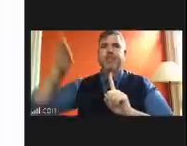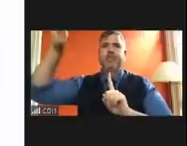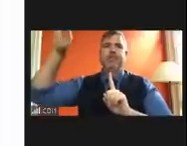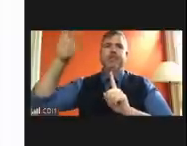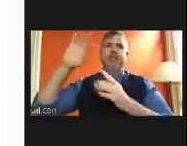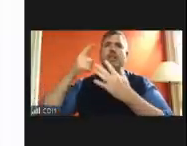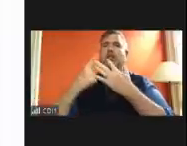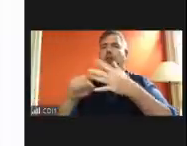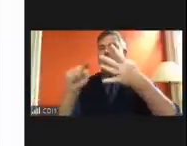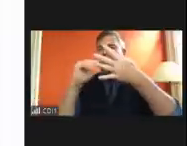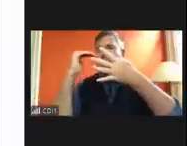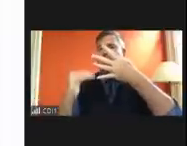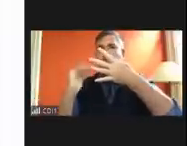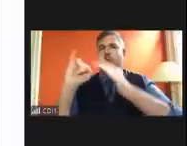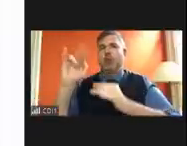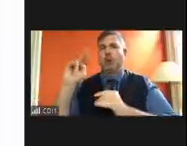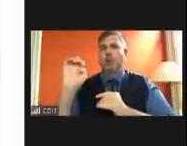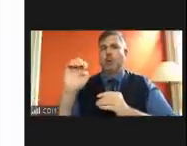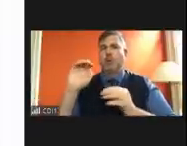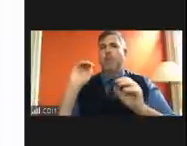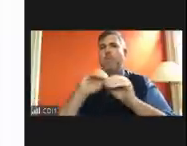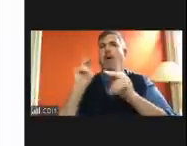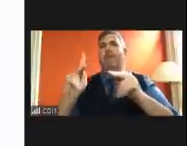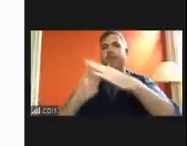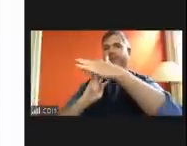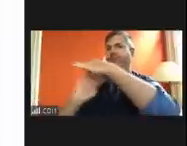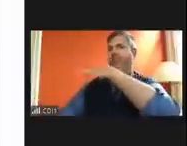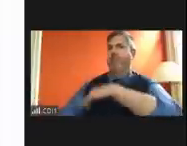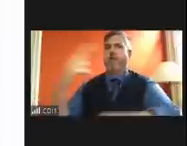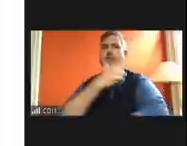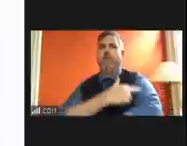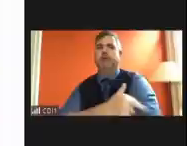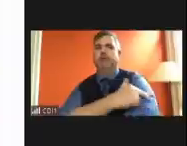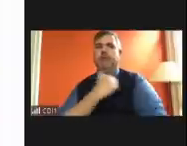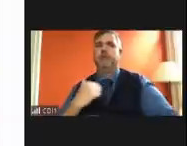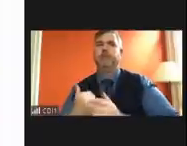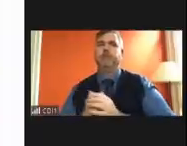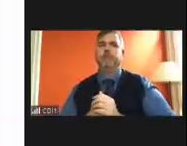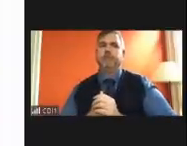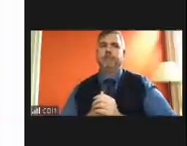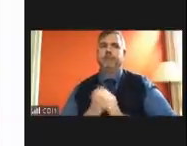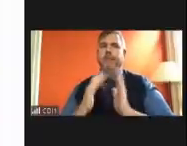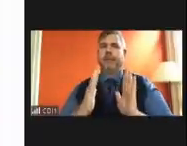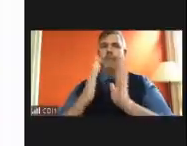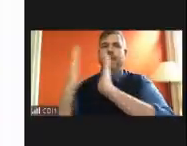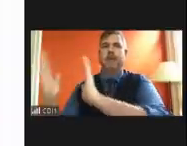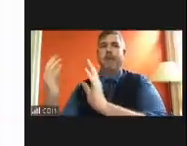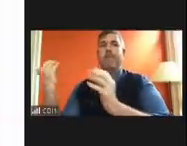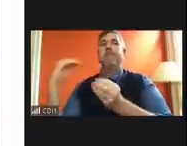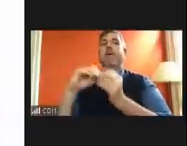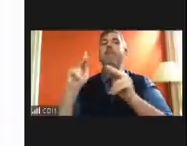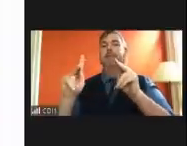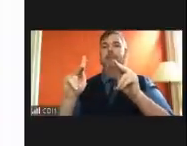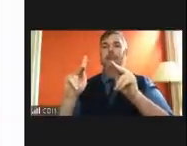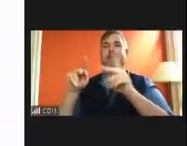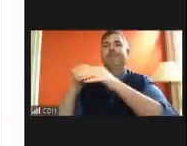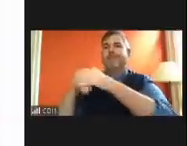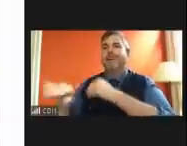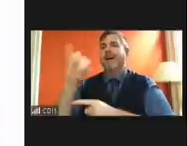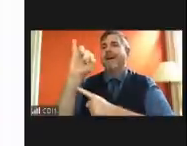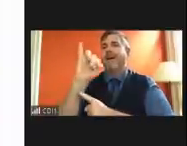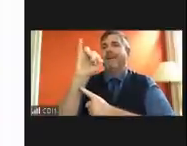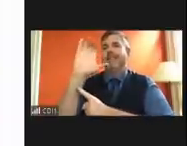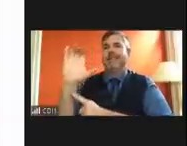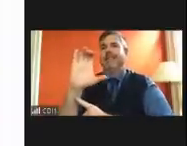people coming into hospitals there on the left, and increase in people being admitted into ICUs on the right. So this is part of